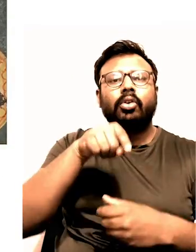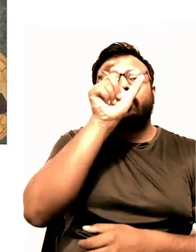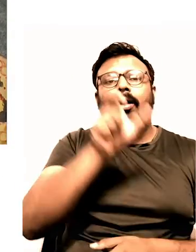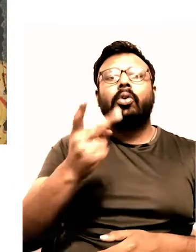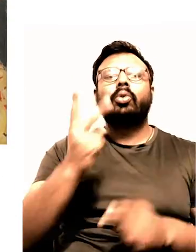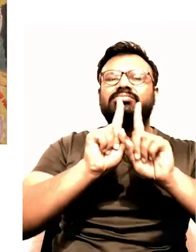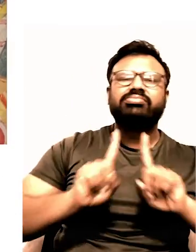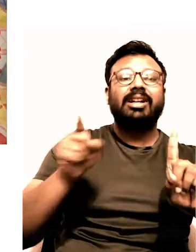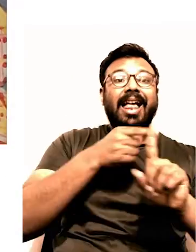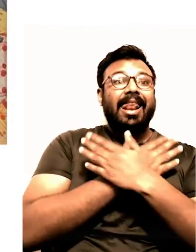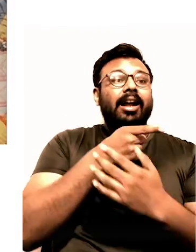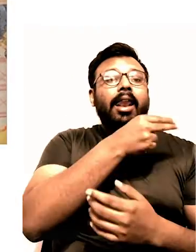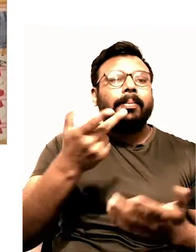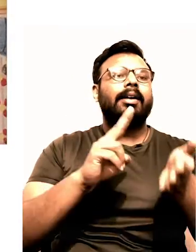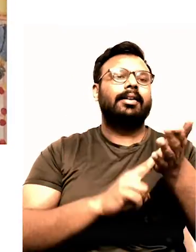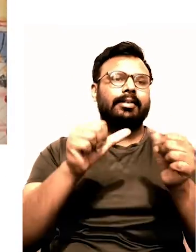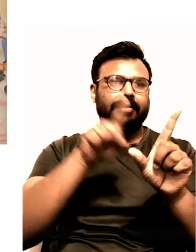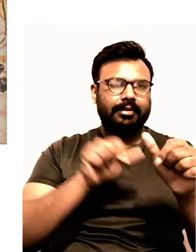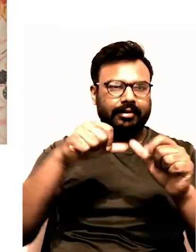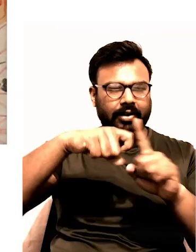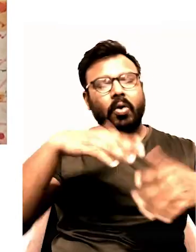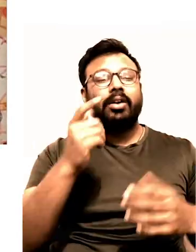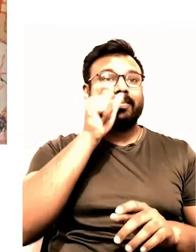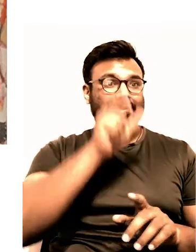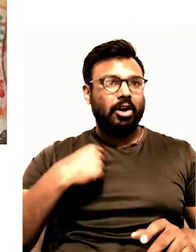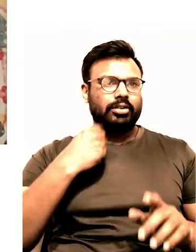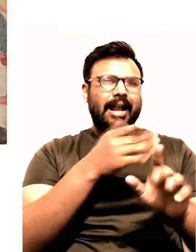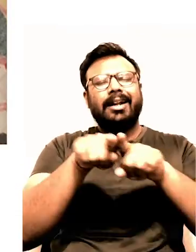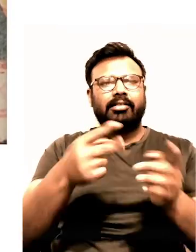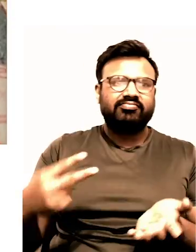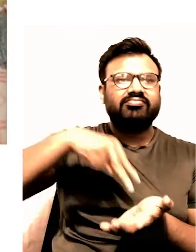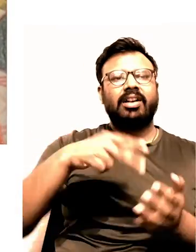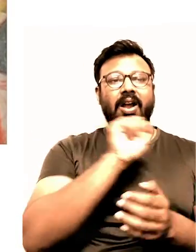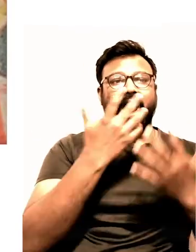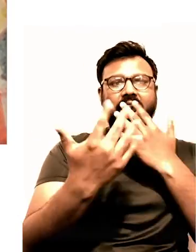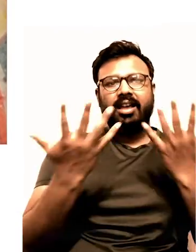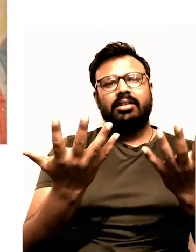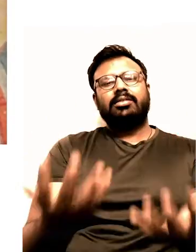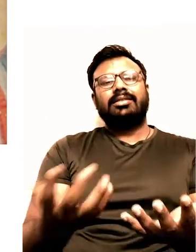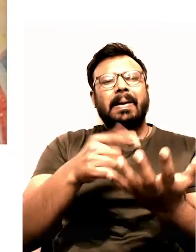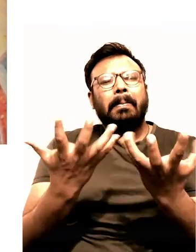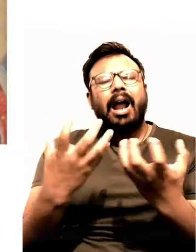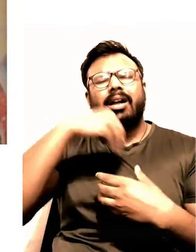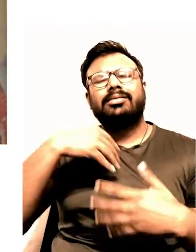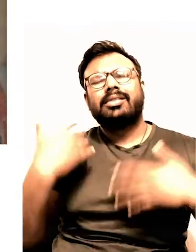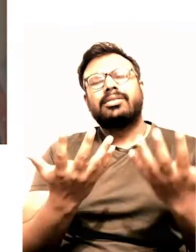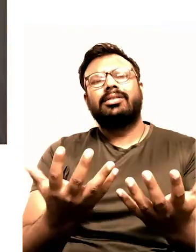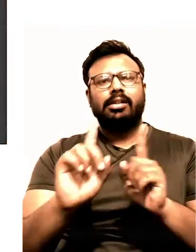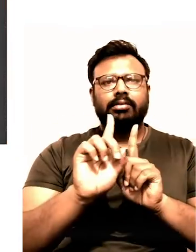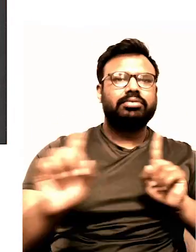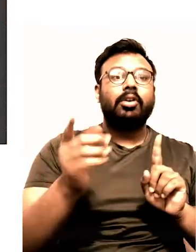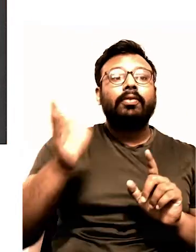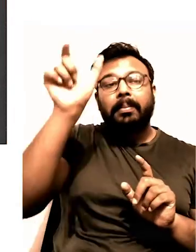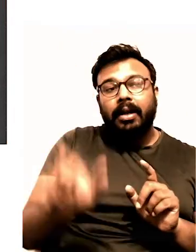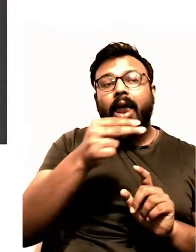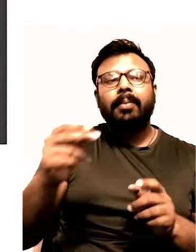for example, stands with his hands outstretched, denoting the pain of being separated from Champavati. In